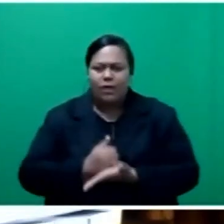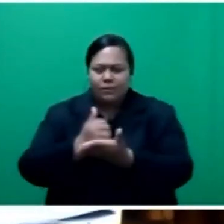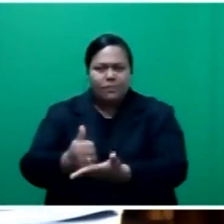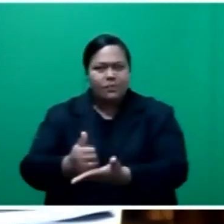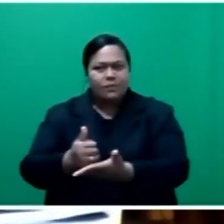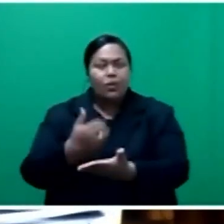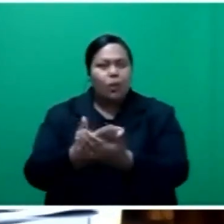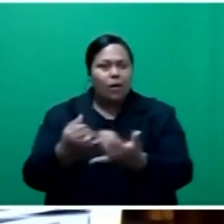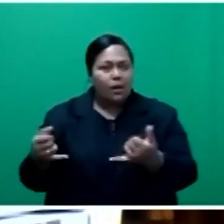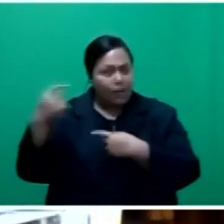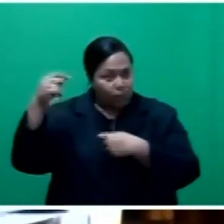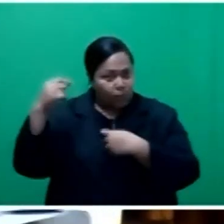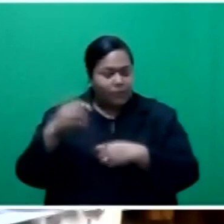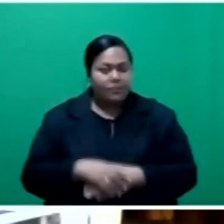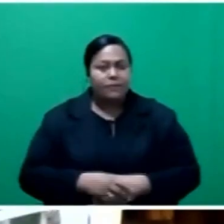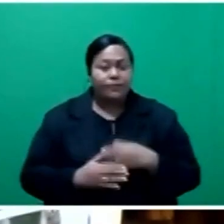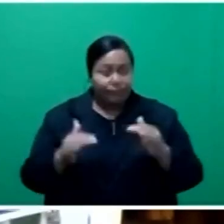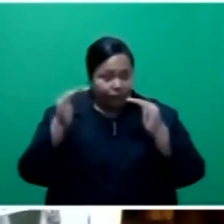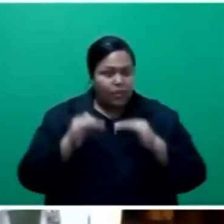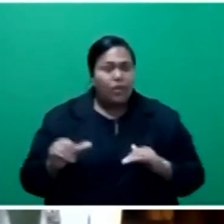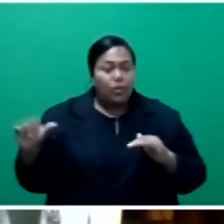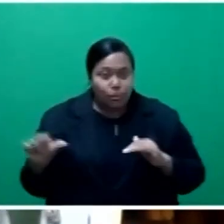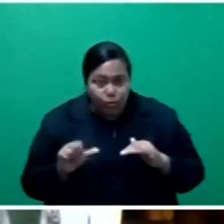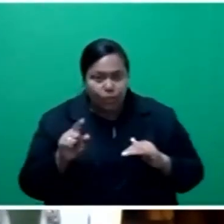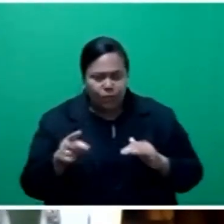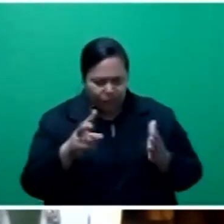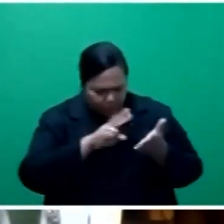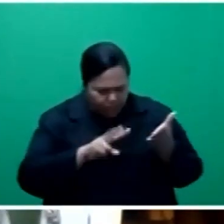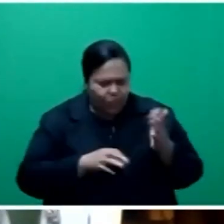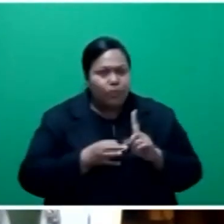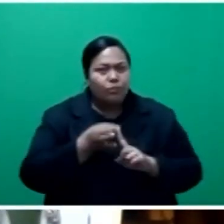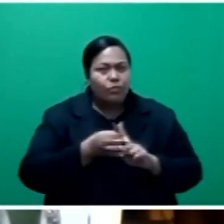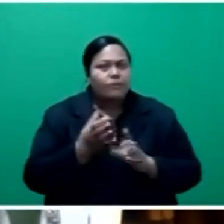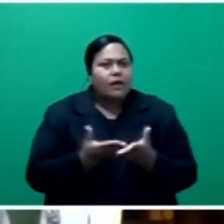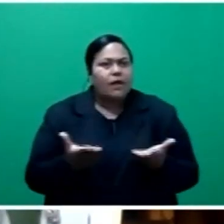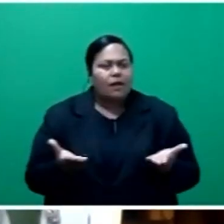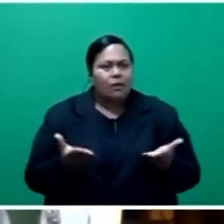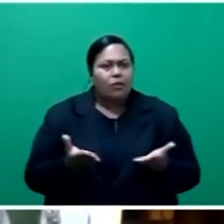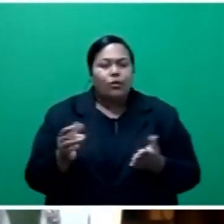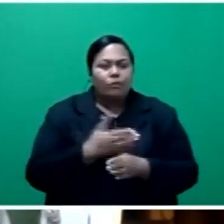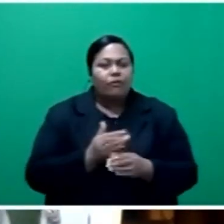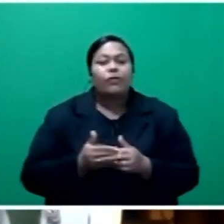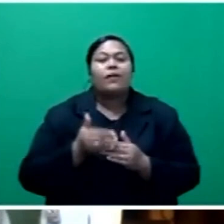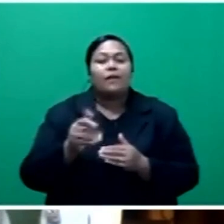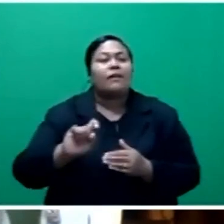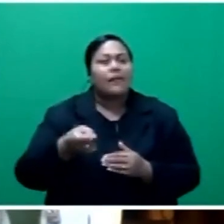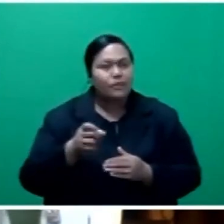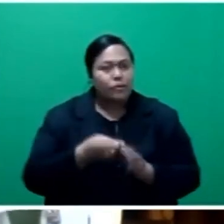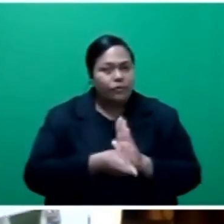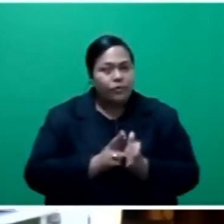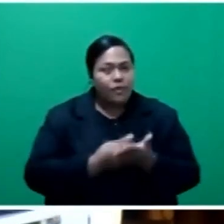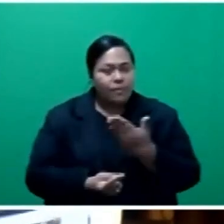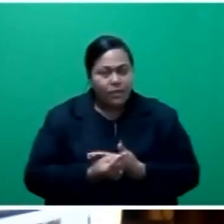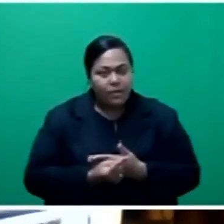The Office of Auditor General should take note on the areas of improvement and implement improvements before the next PASI review commences. The Office